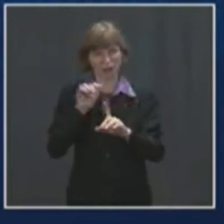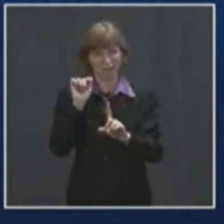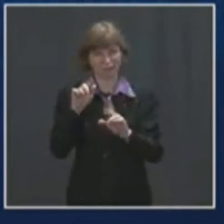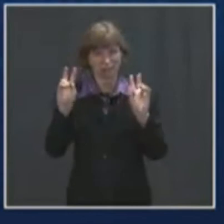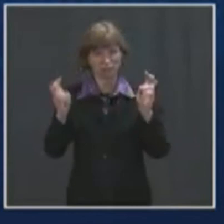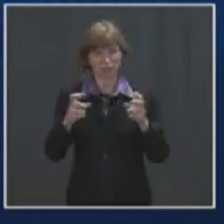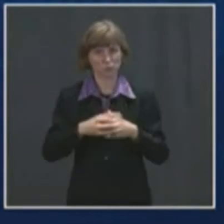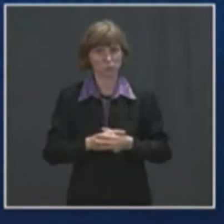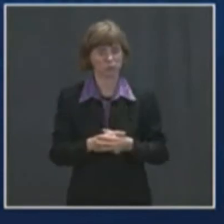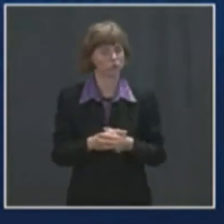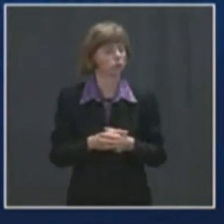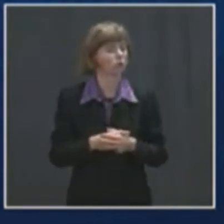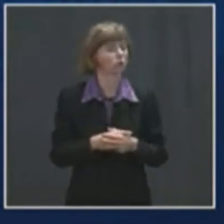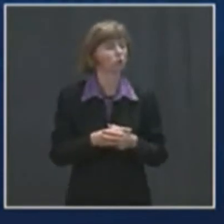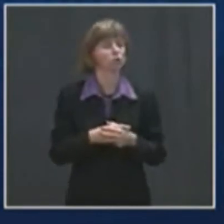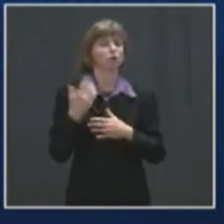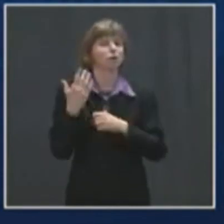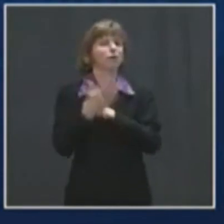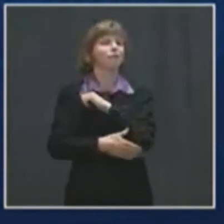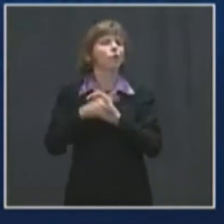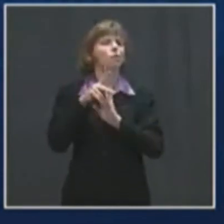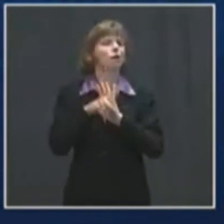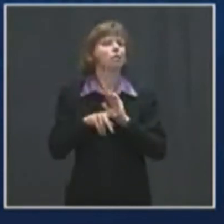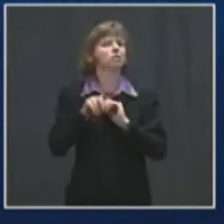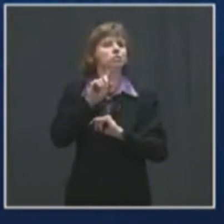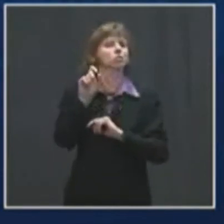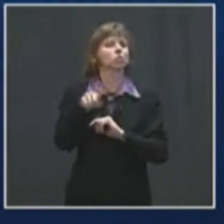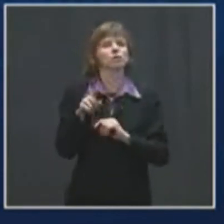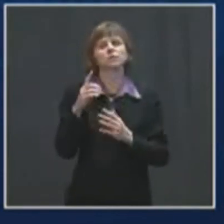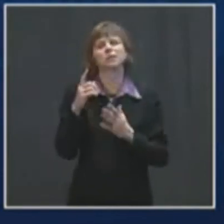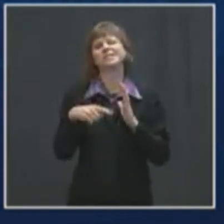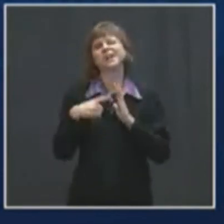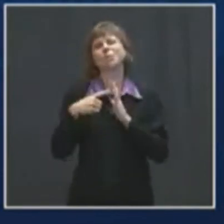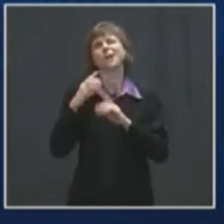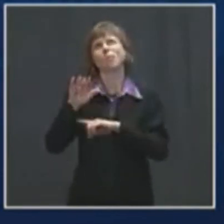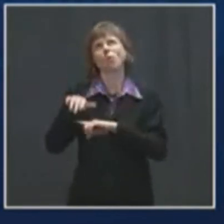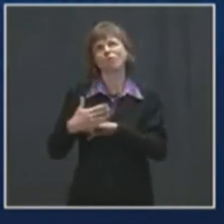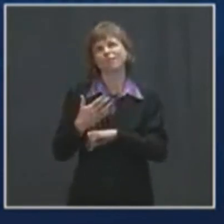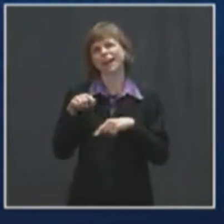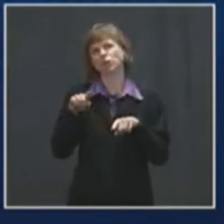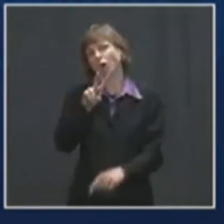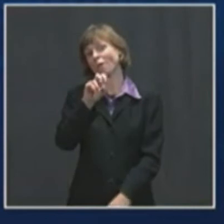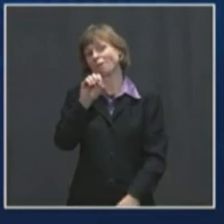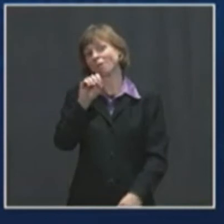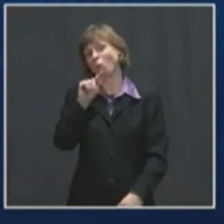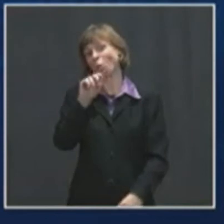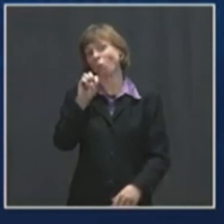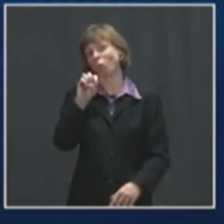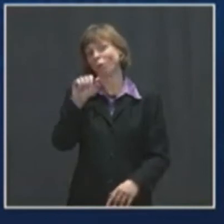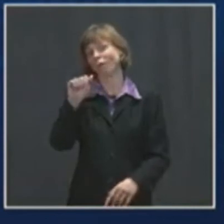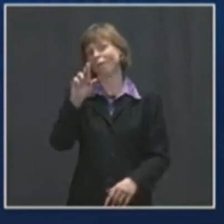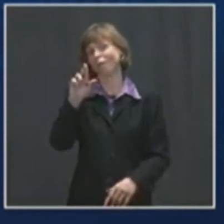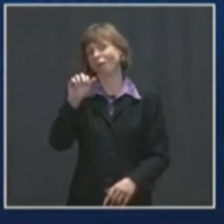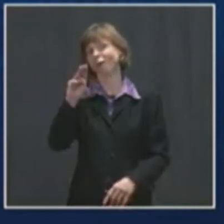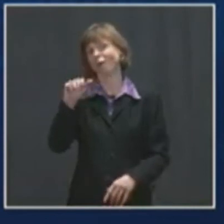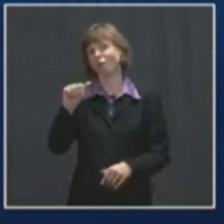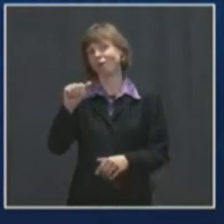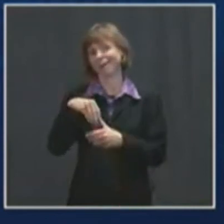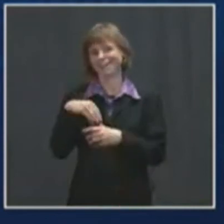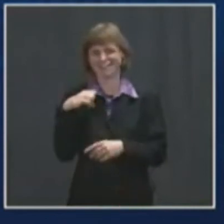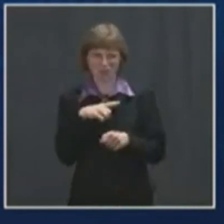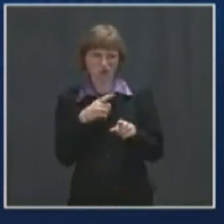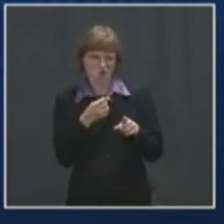the foreign policy question, sometime overnight during the vote-a-rama in the Senate, there was a... You just wanted to